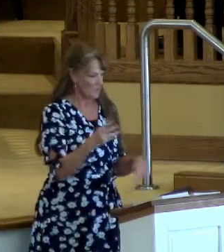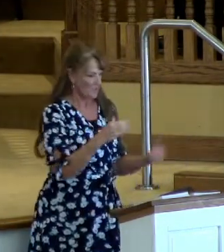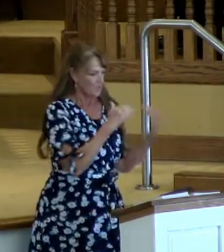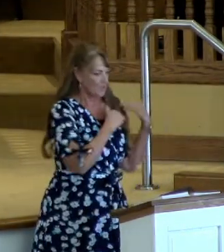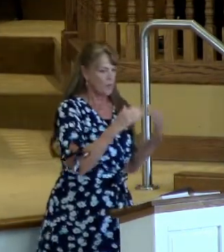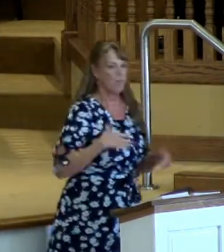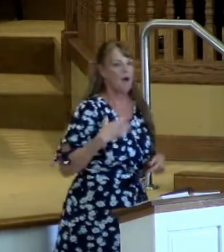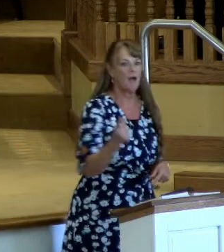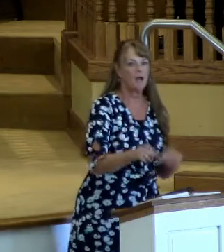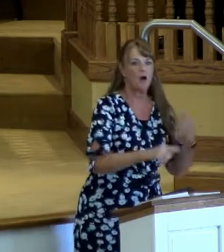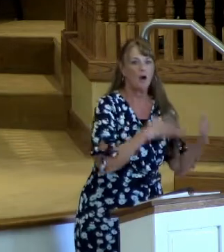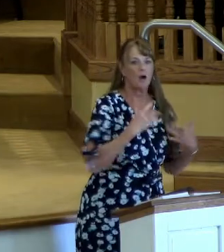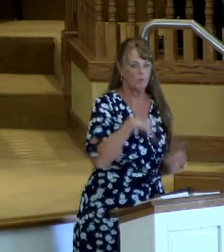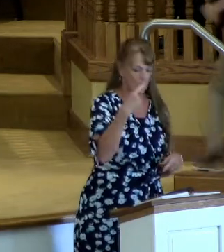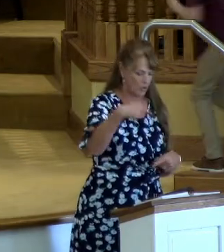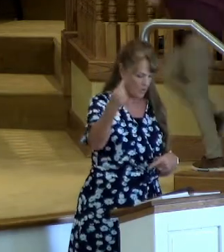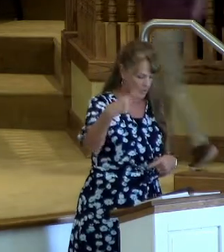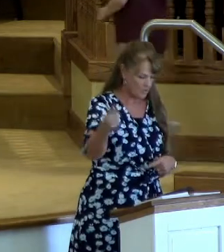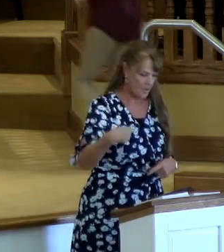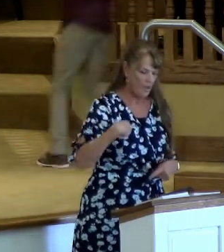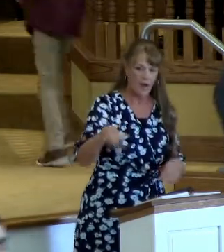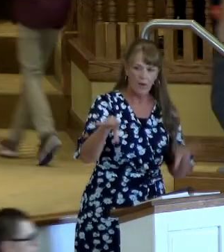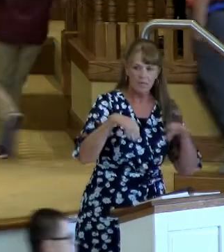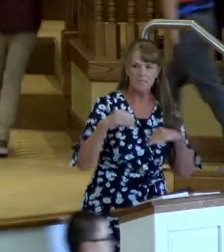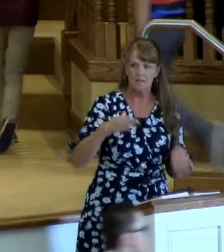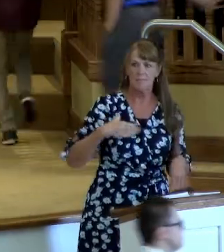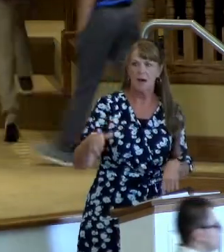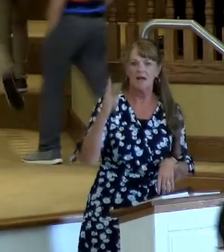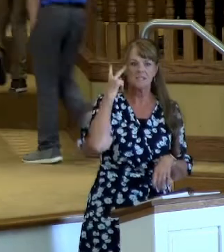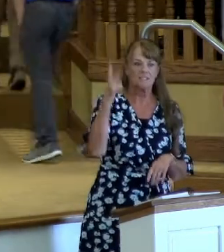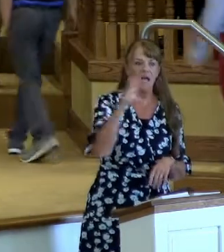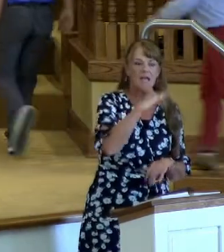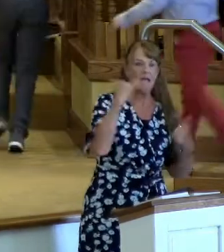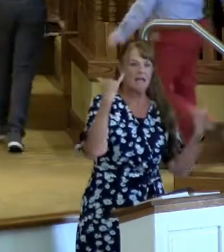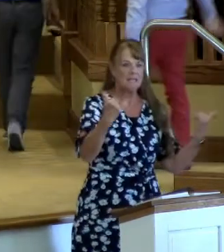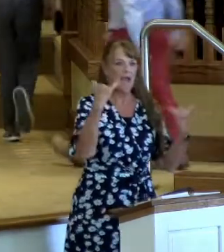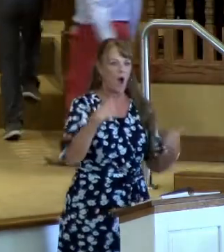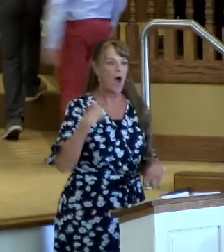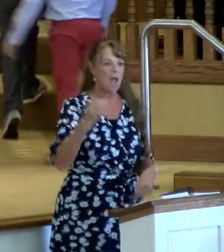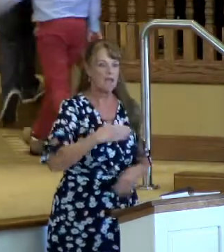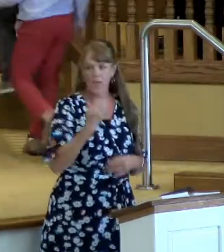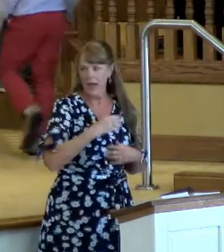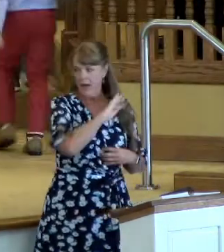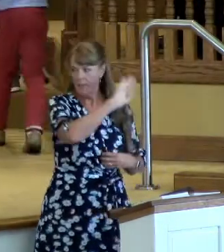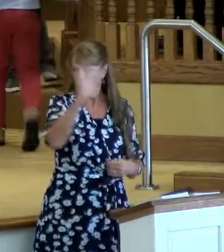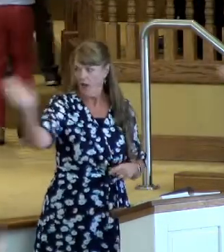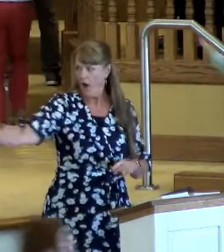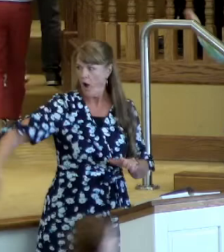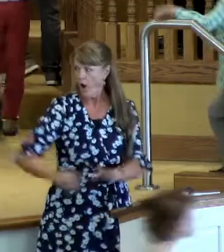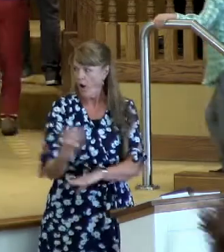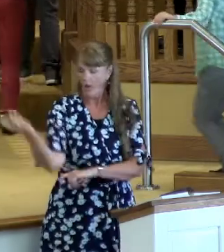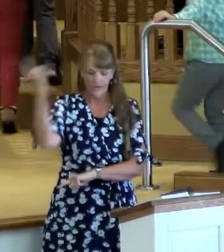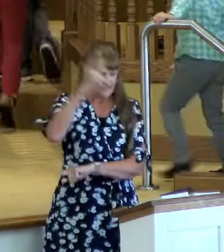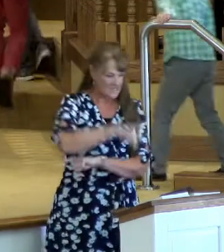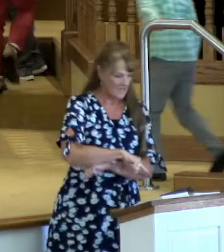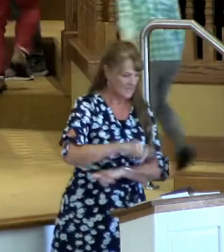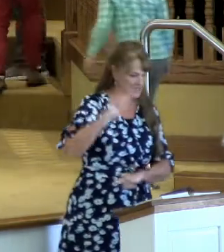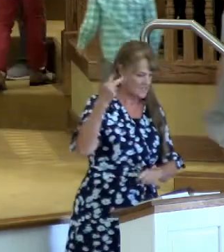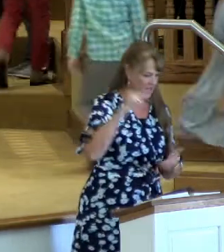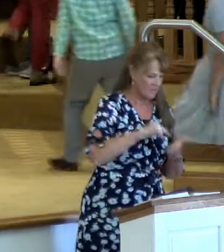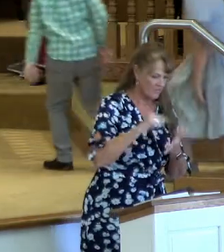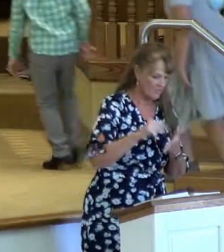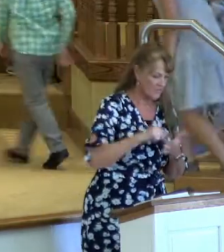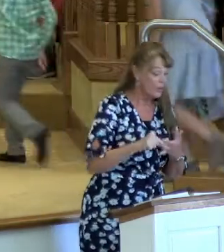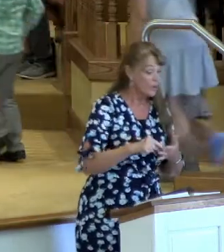there by faith I received my sight, and now I am happy all the day. Second verse.